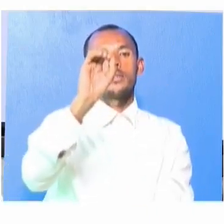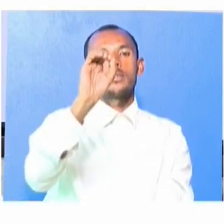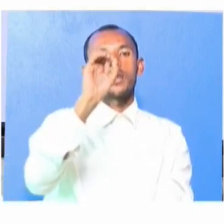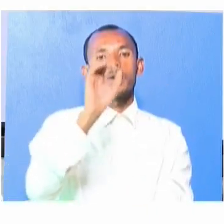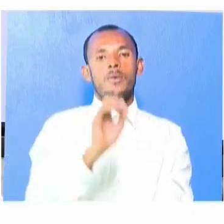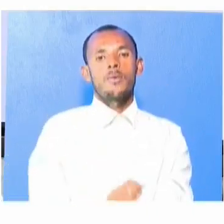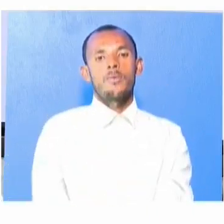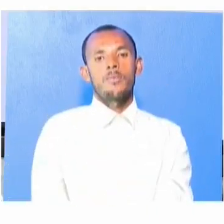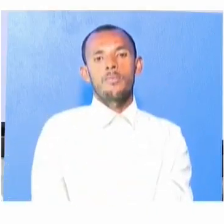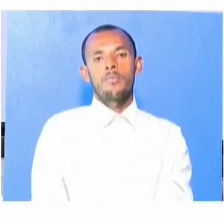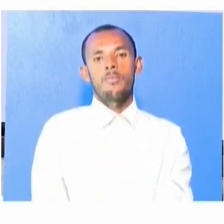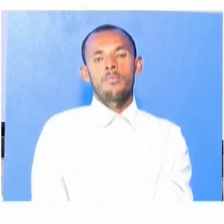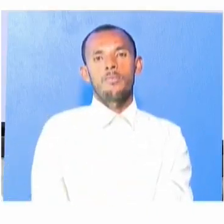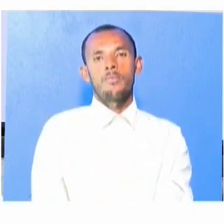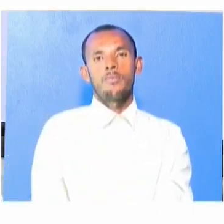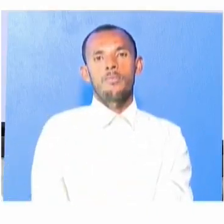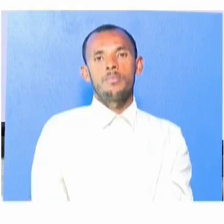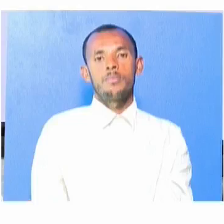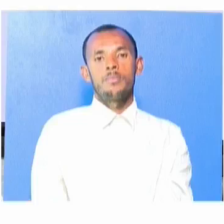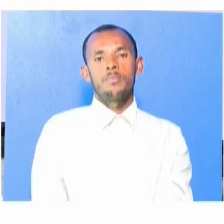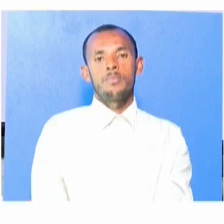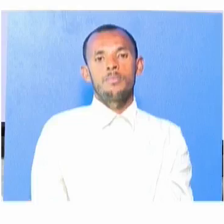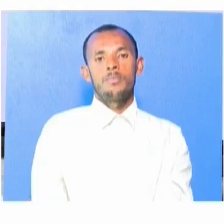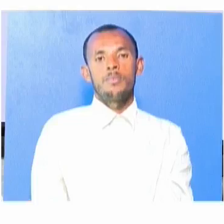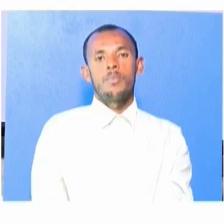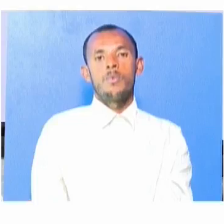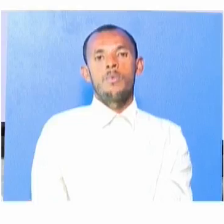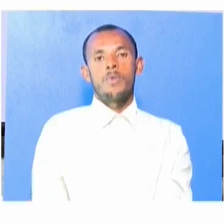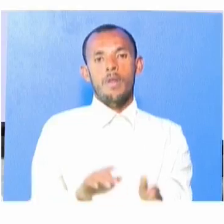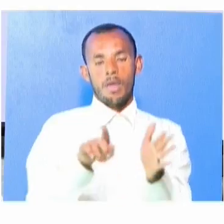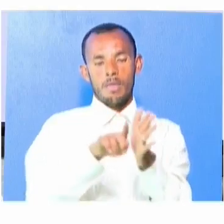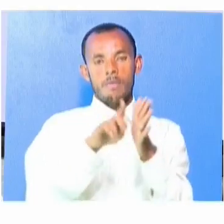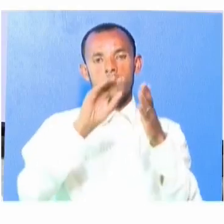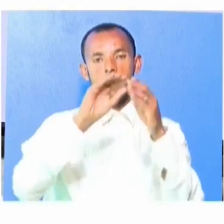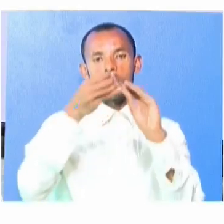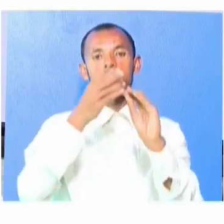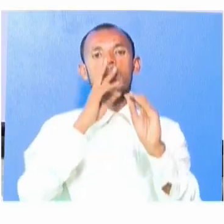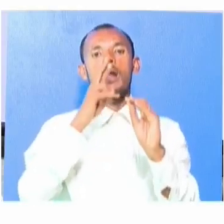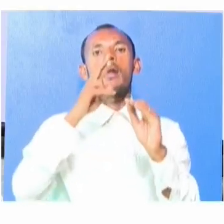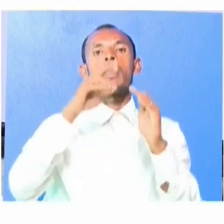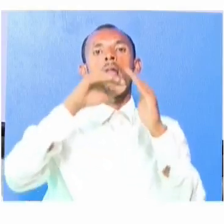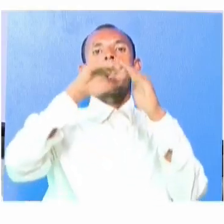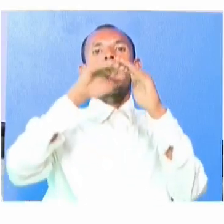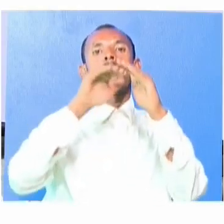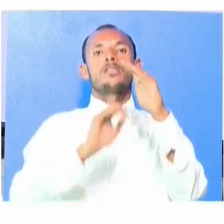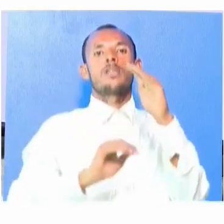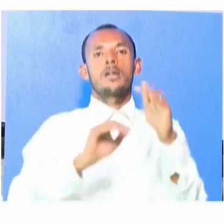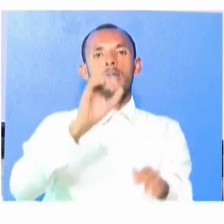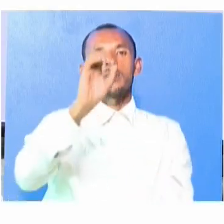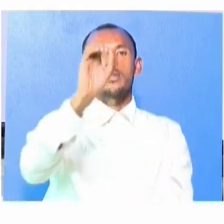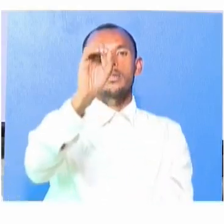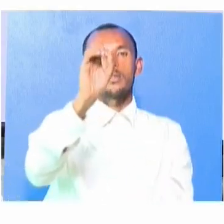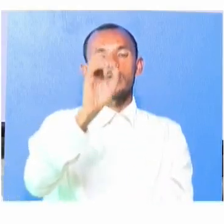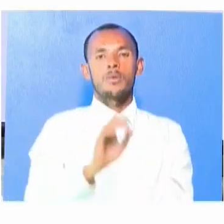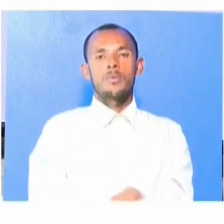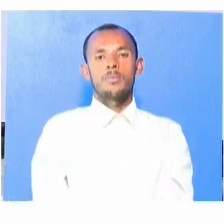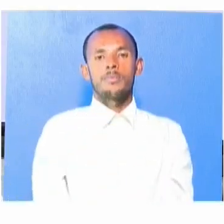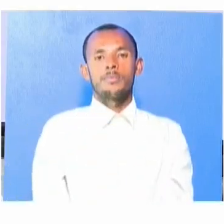are less than 0. Negative numbers are less than